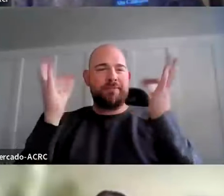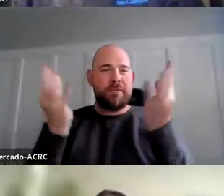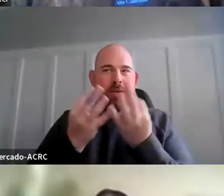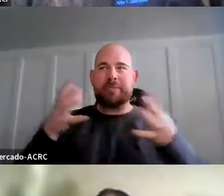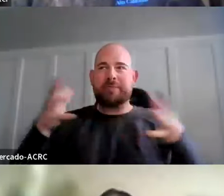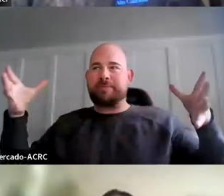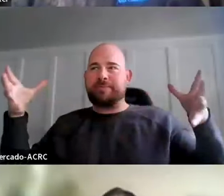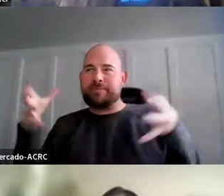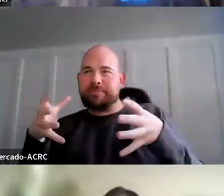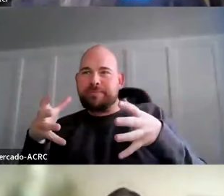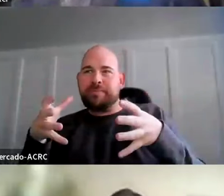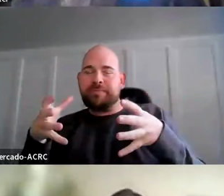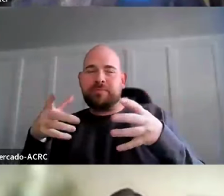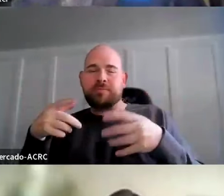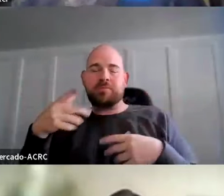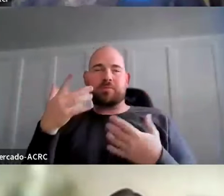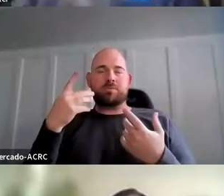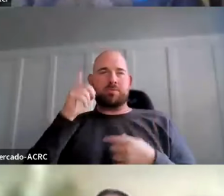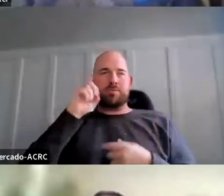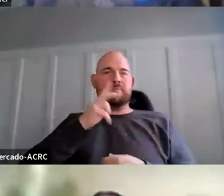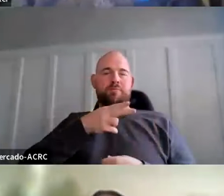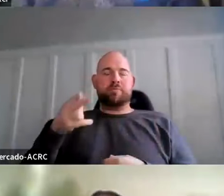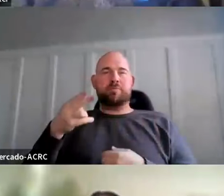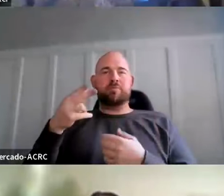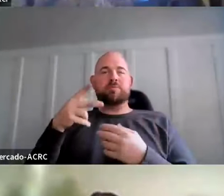the dinner table with their family.